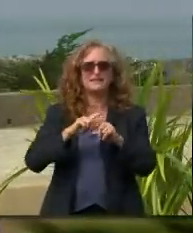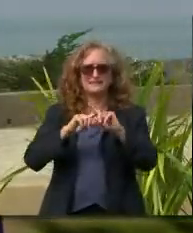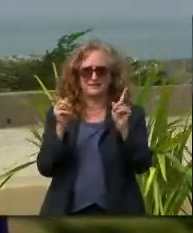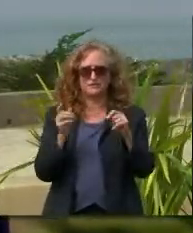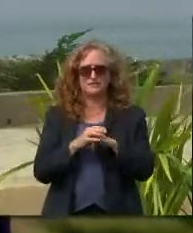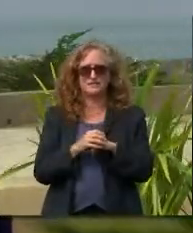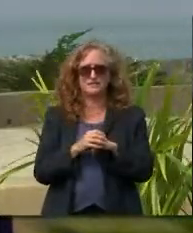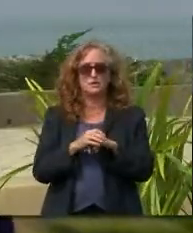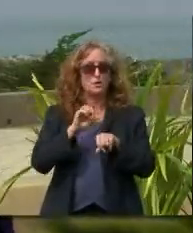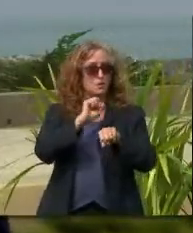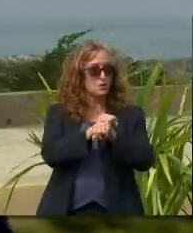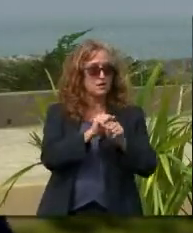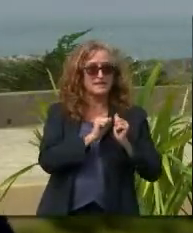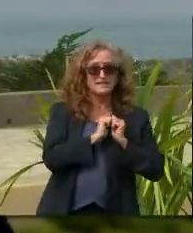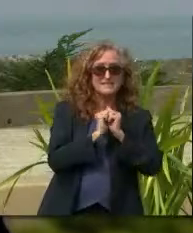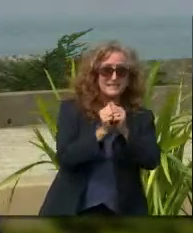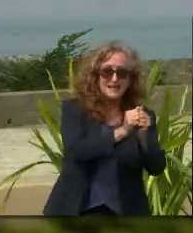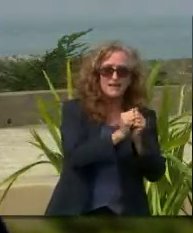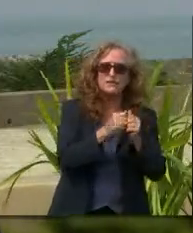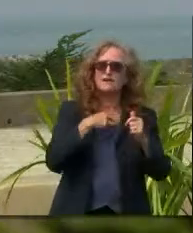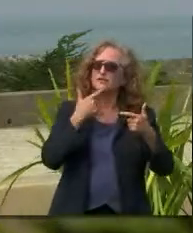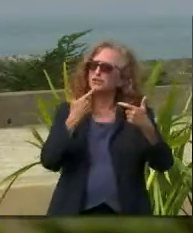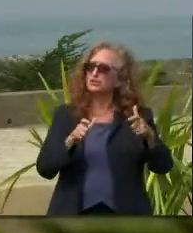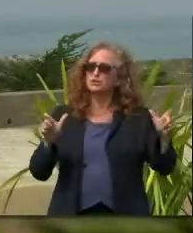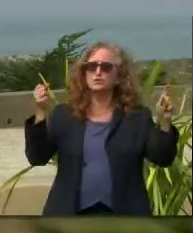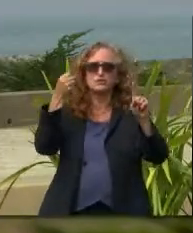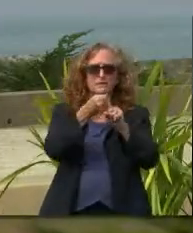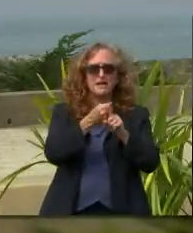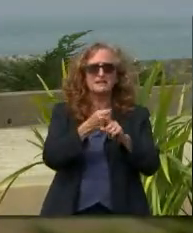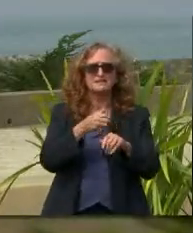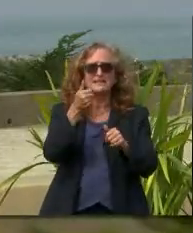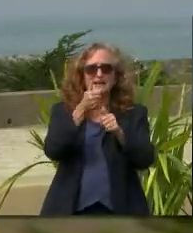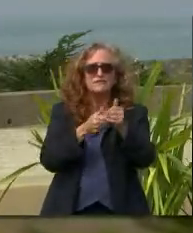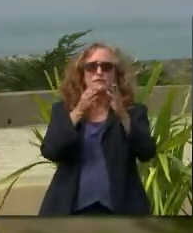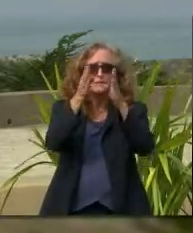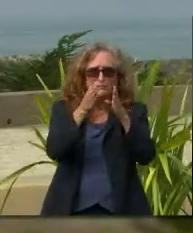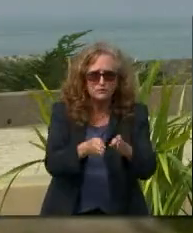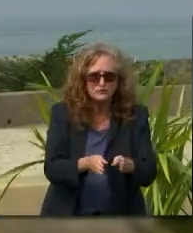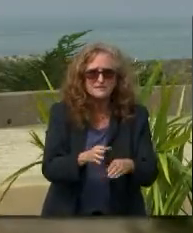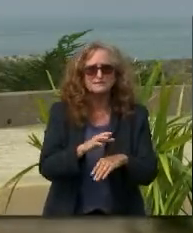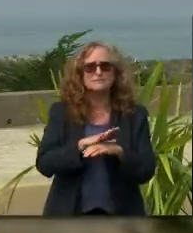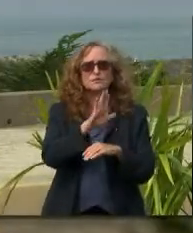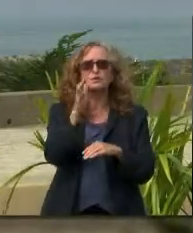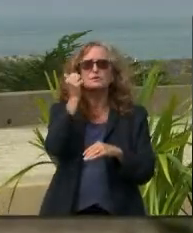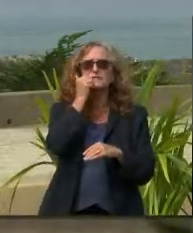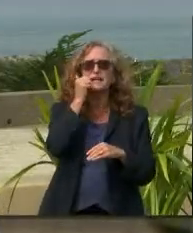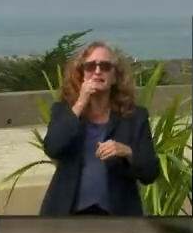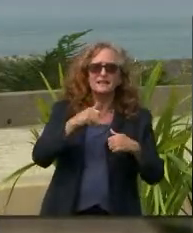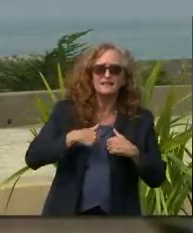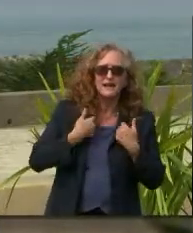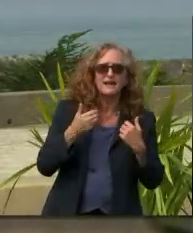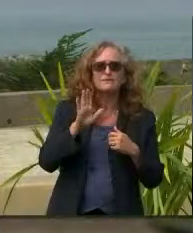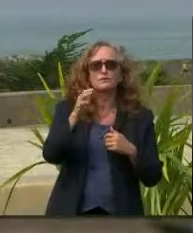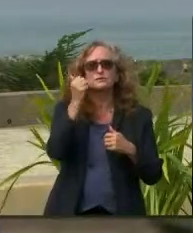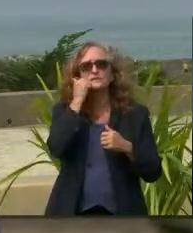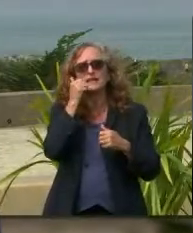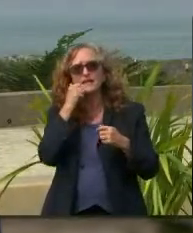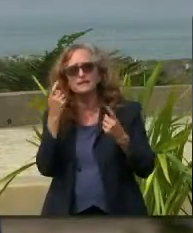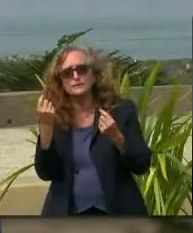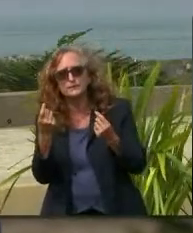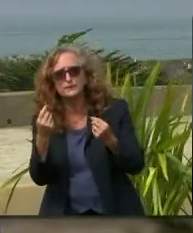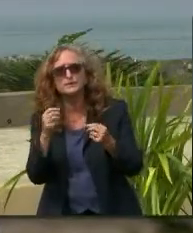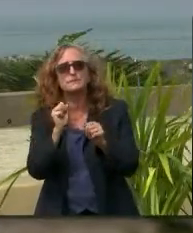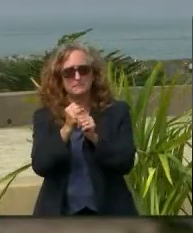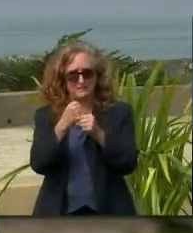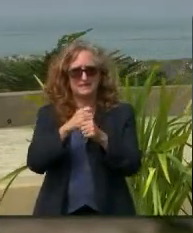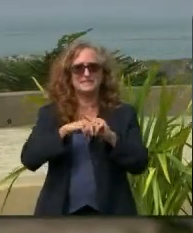we have a greater impact, but everyone in our daily lives and our daily activities can make a difference. I'm heading to